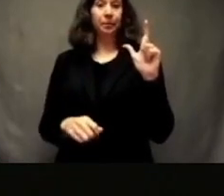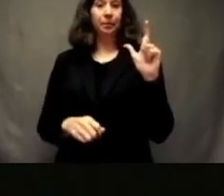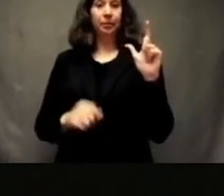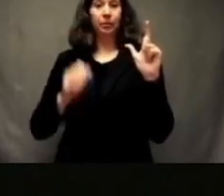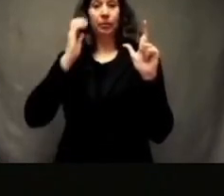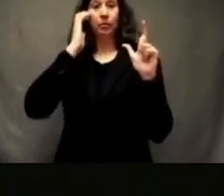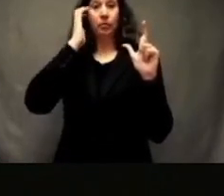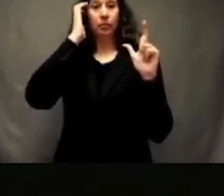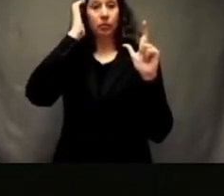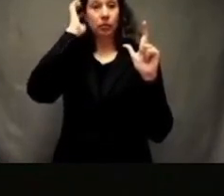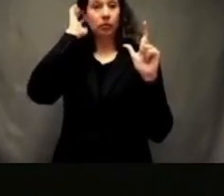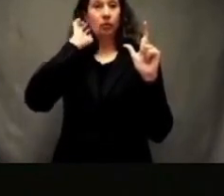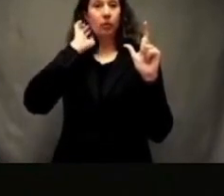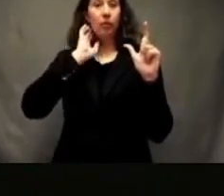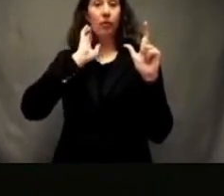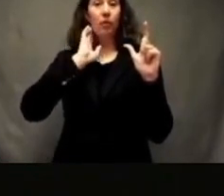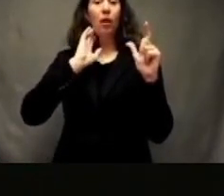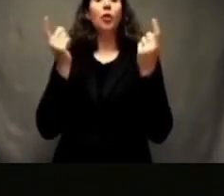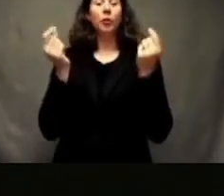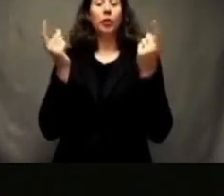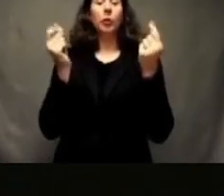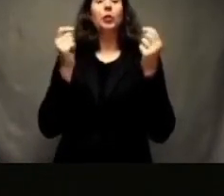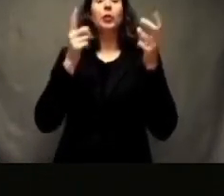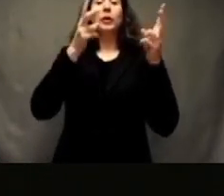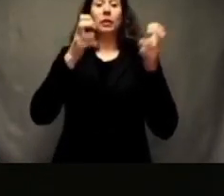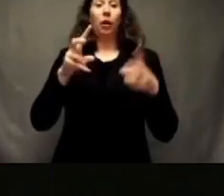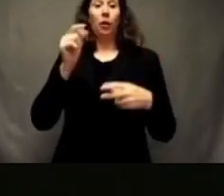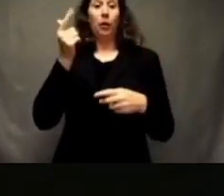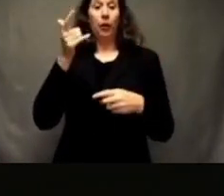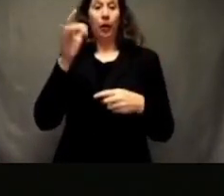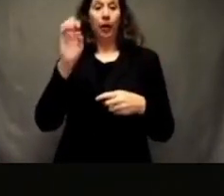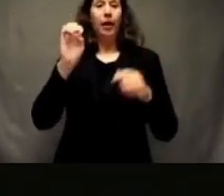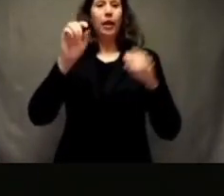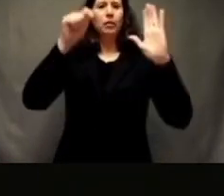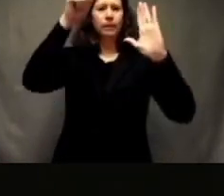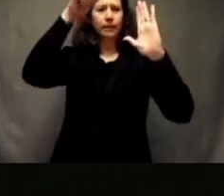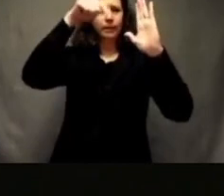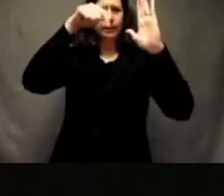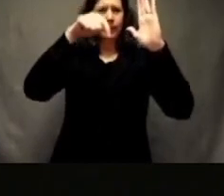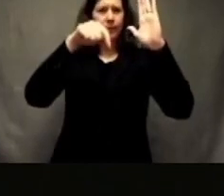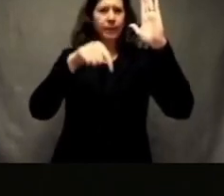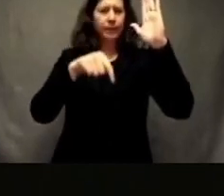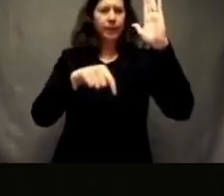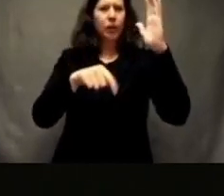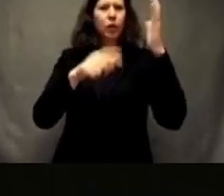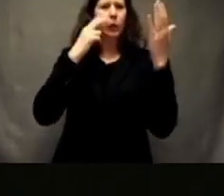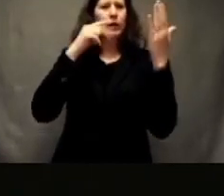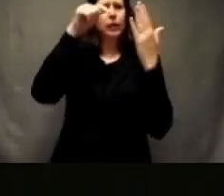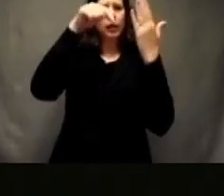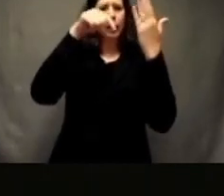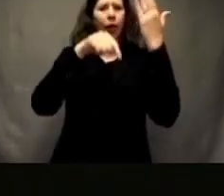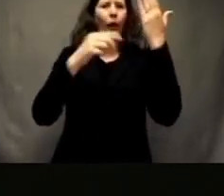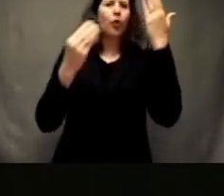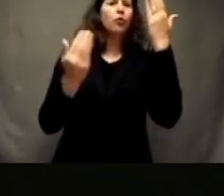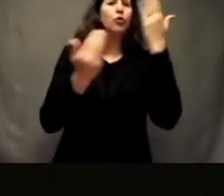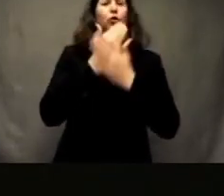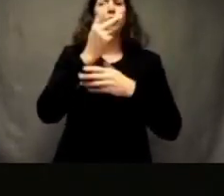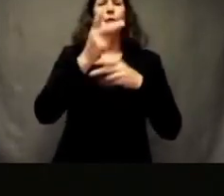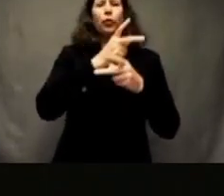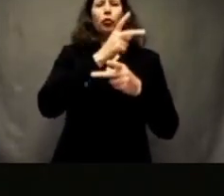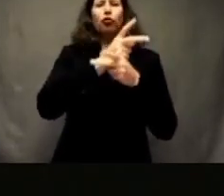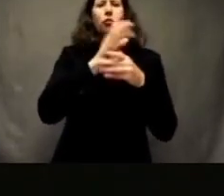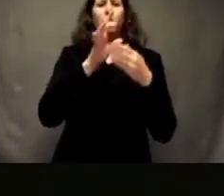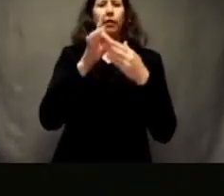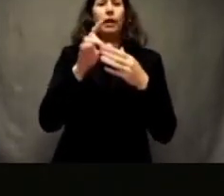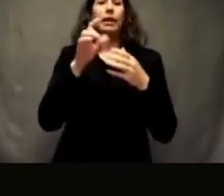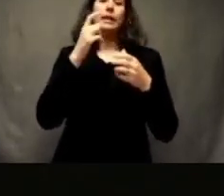And all you have to do to download the guide is scroll down. You can see our new version of the guide right here. It